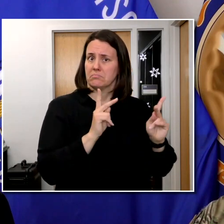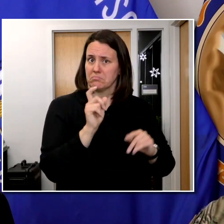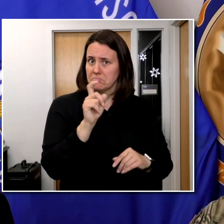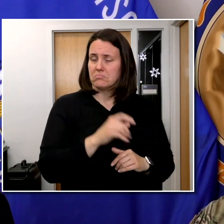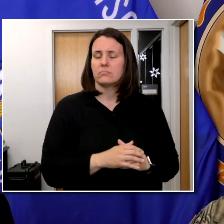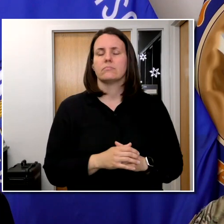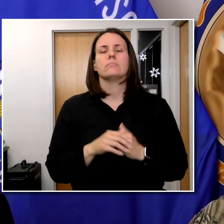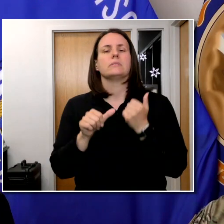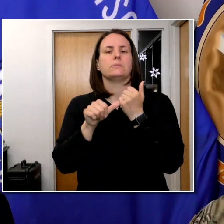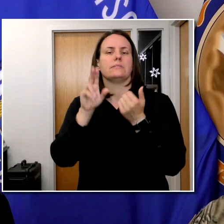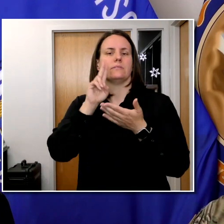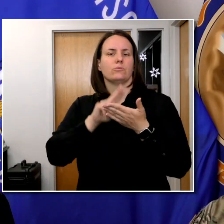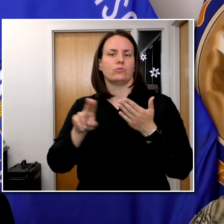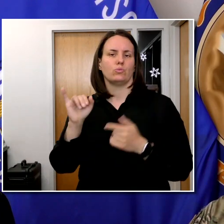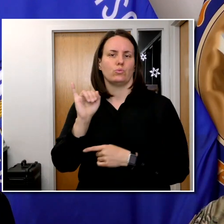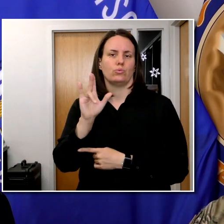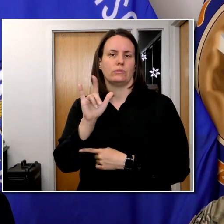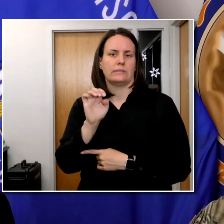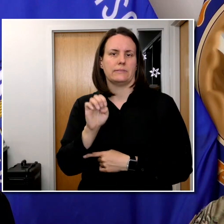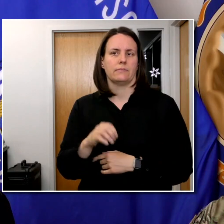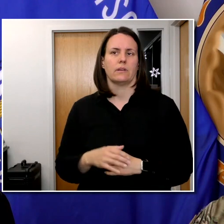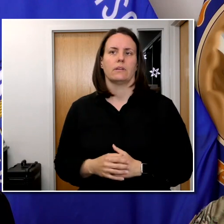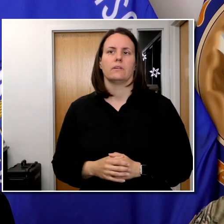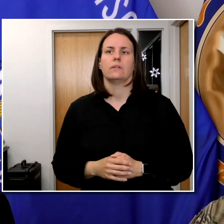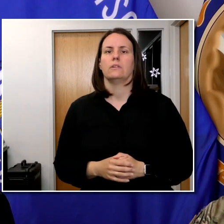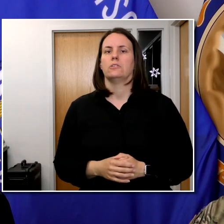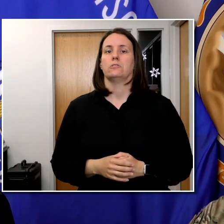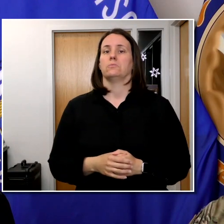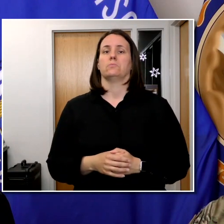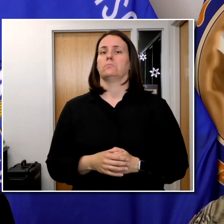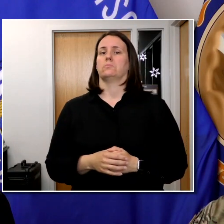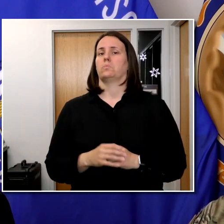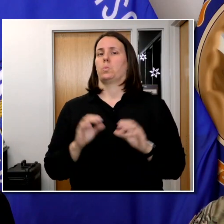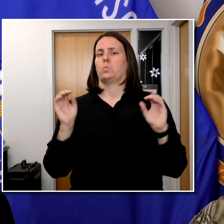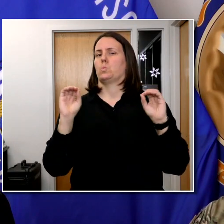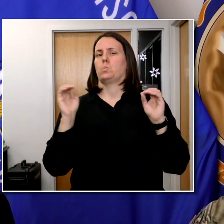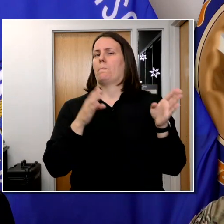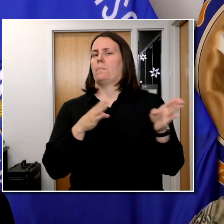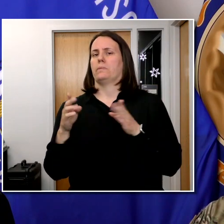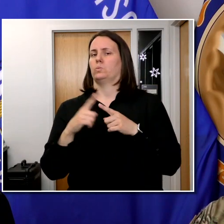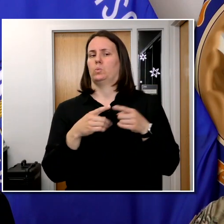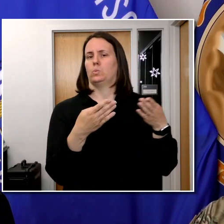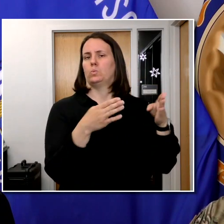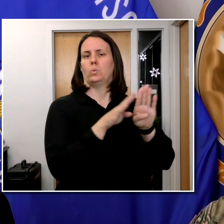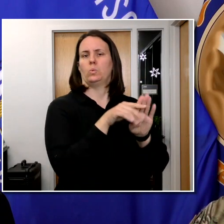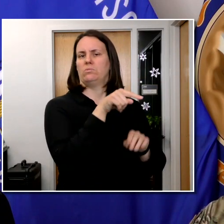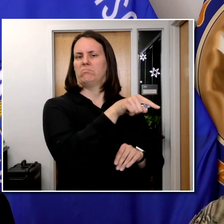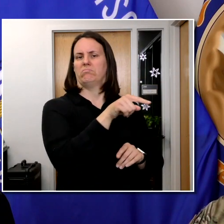Next, we'll go to Addie Bink with WFRV TV.